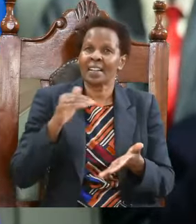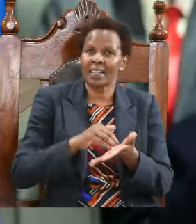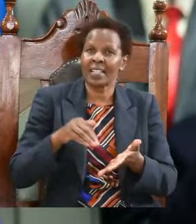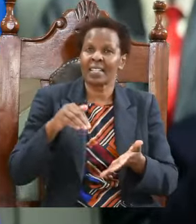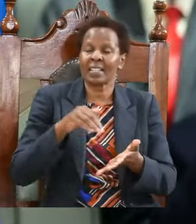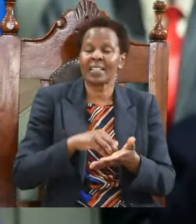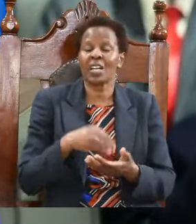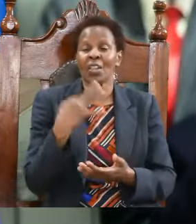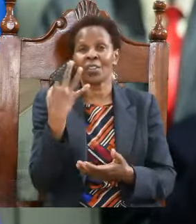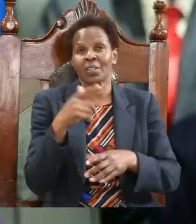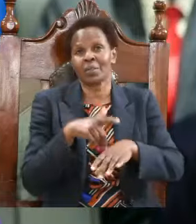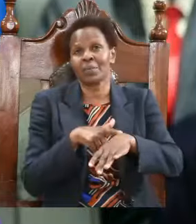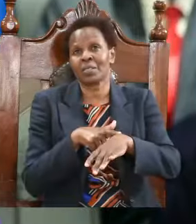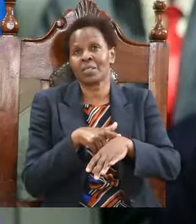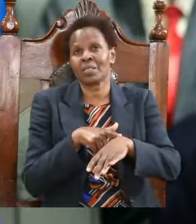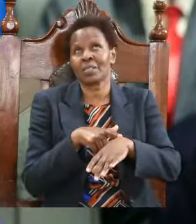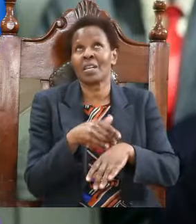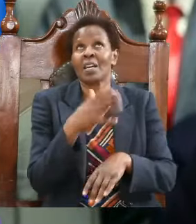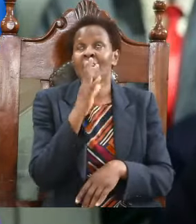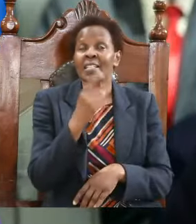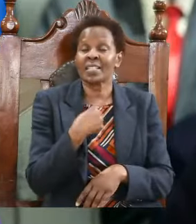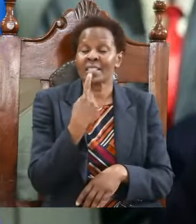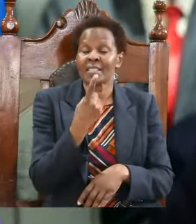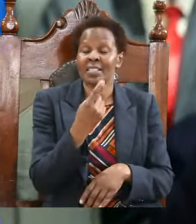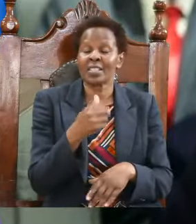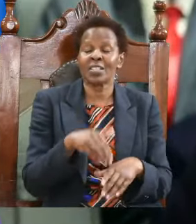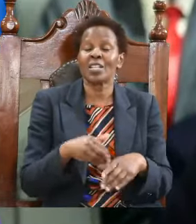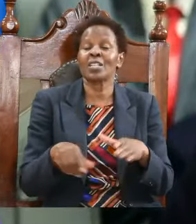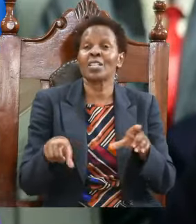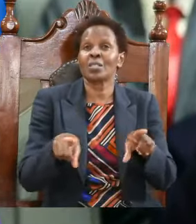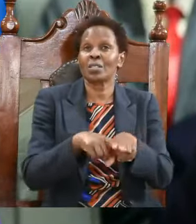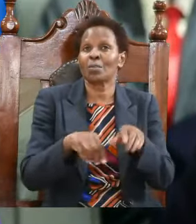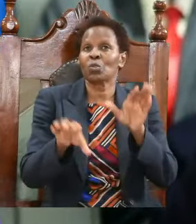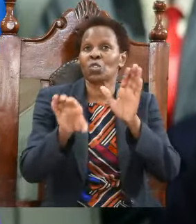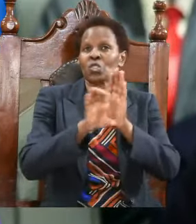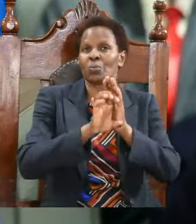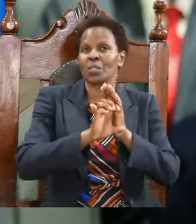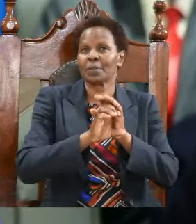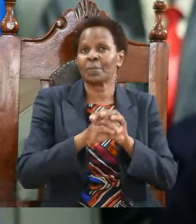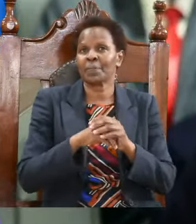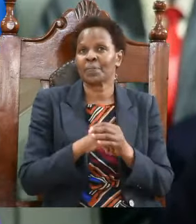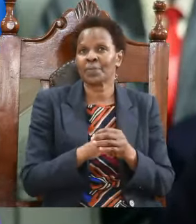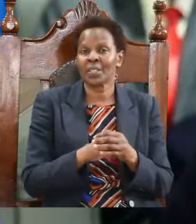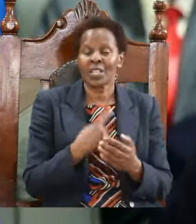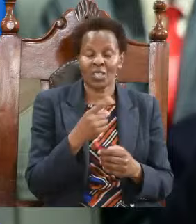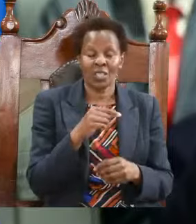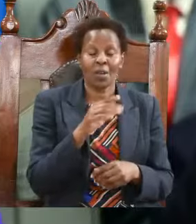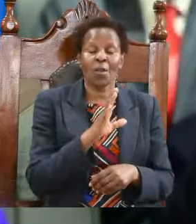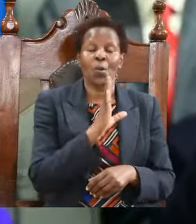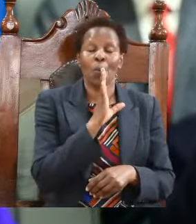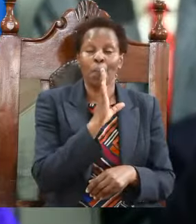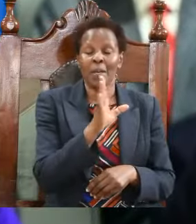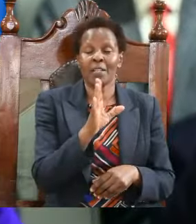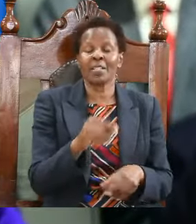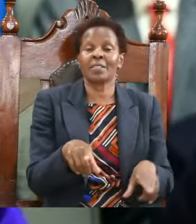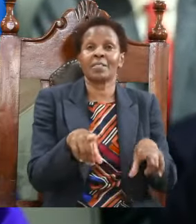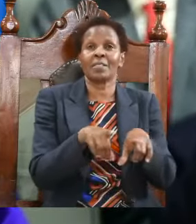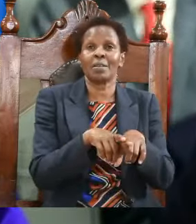3 times in the same chapter. Be strong and? Tell your neighbor and be strong also